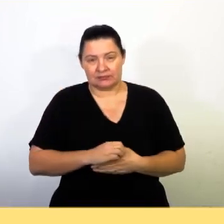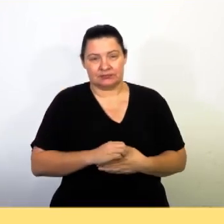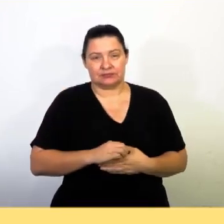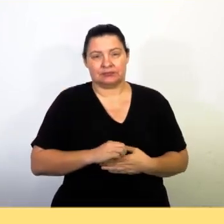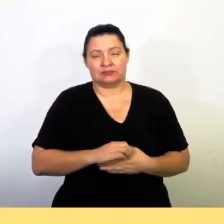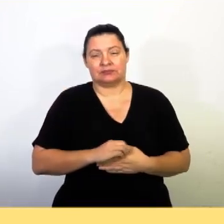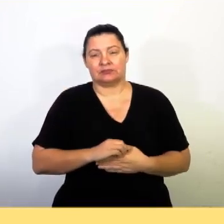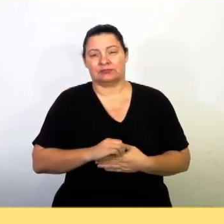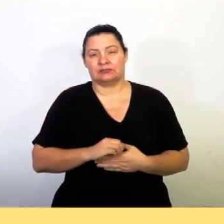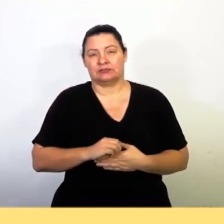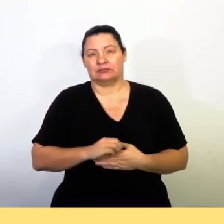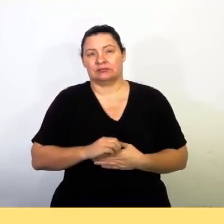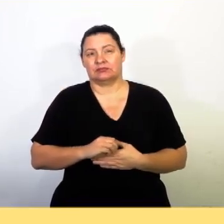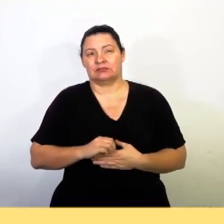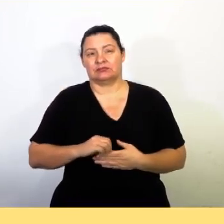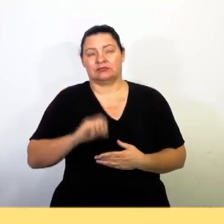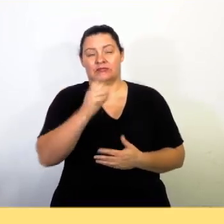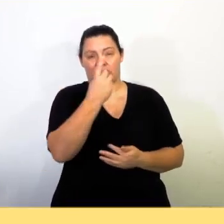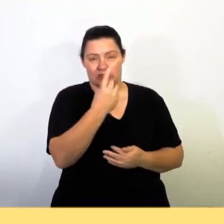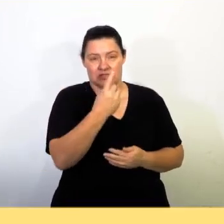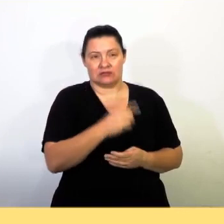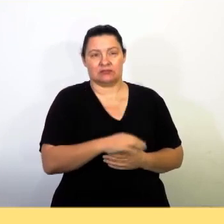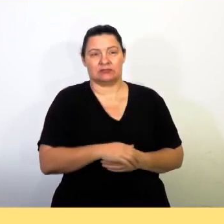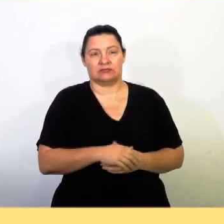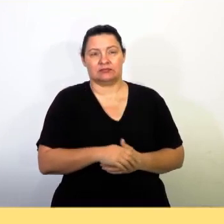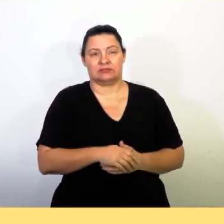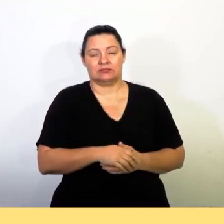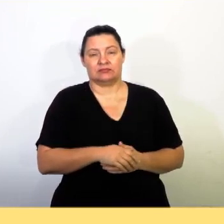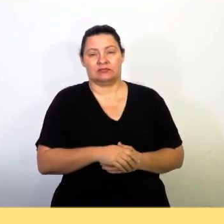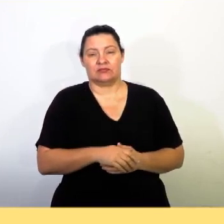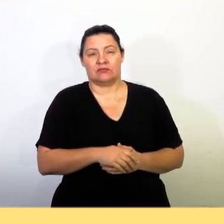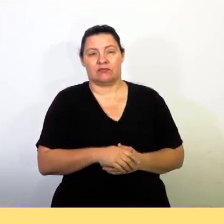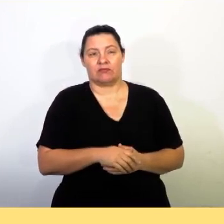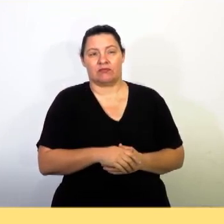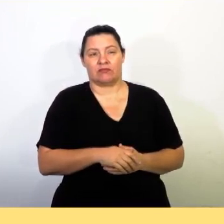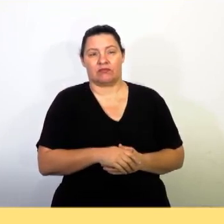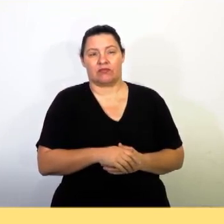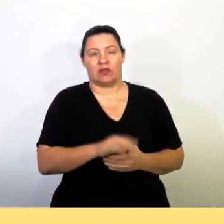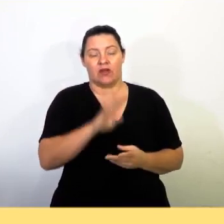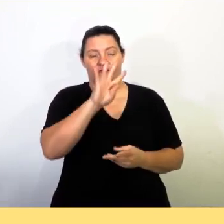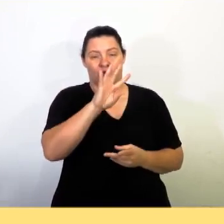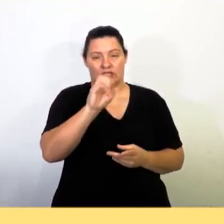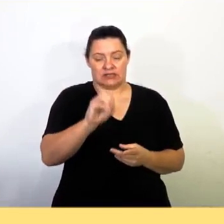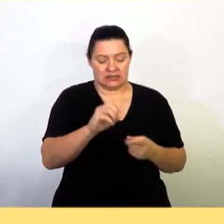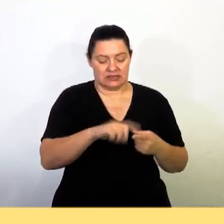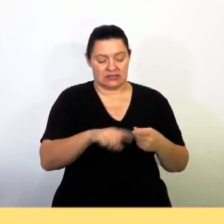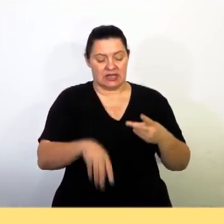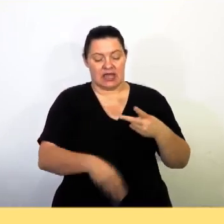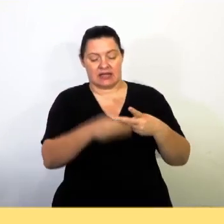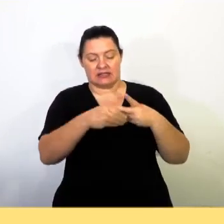some particular amounts. The first amount that we're going to be adding, we have your